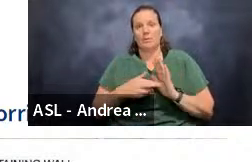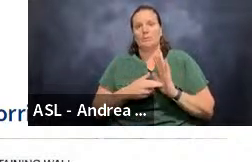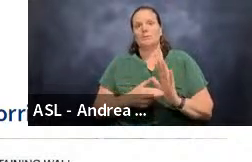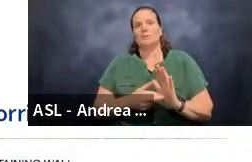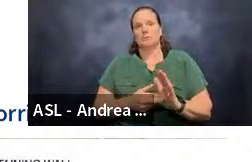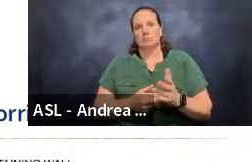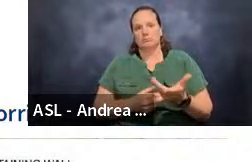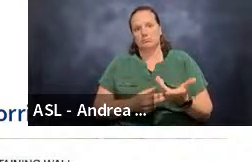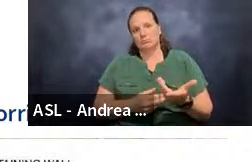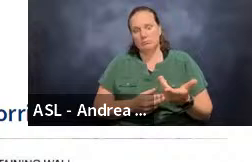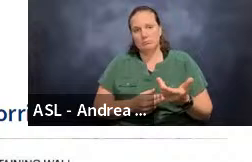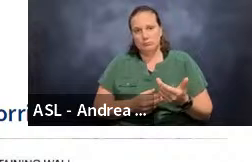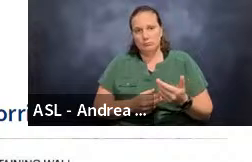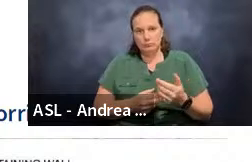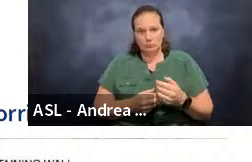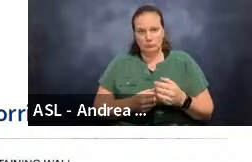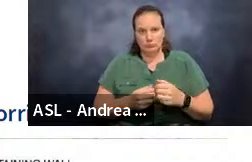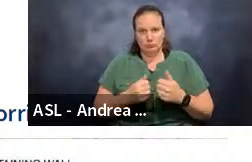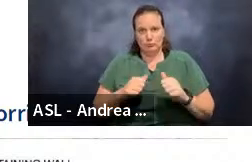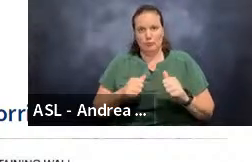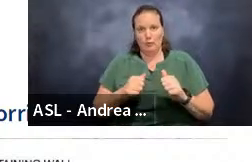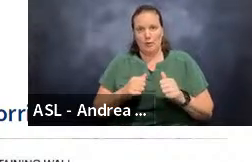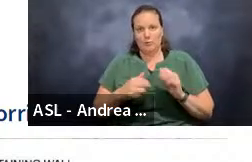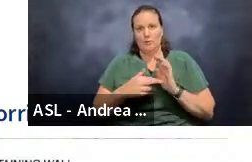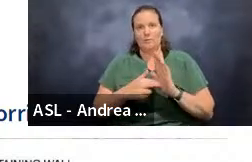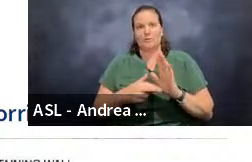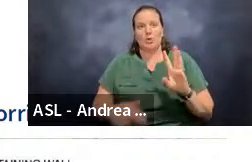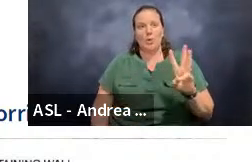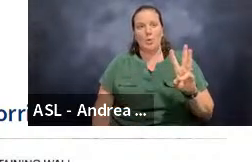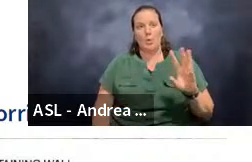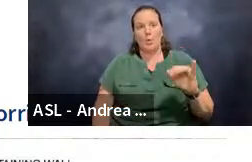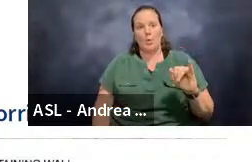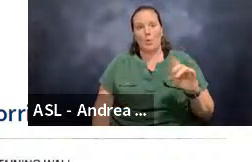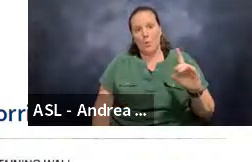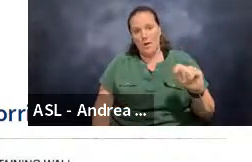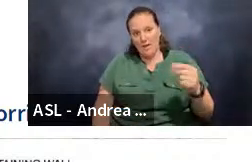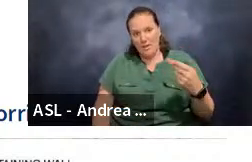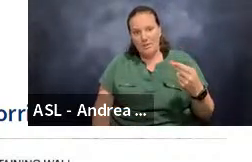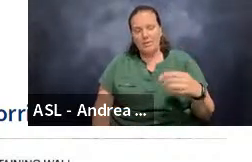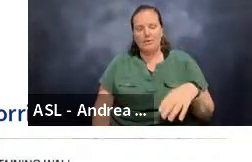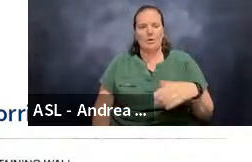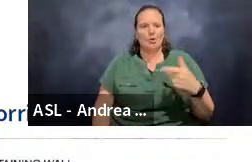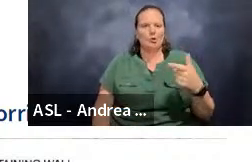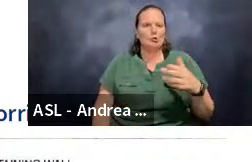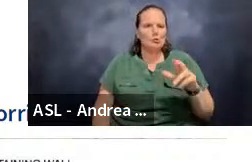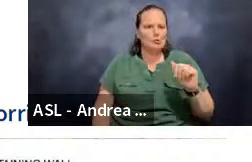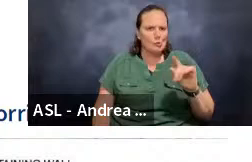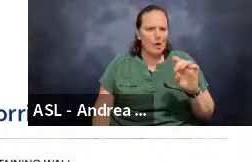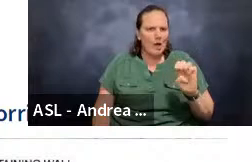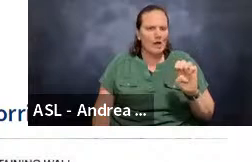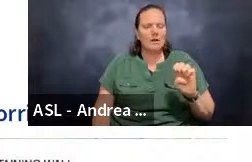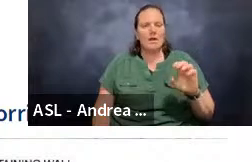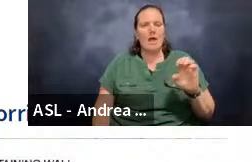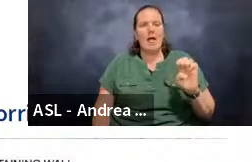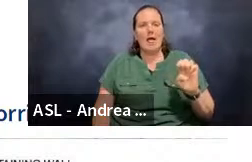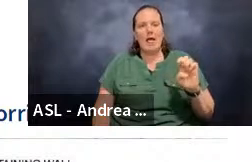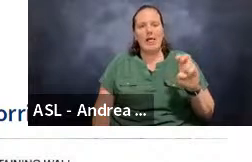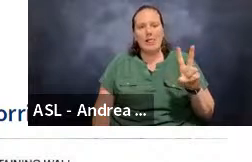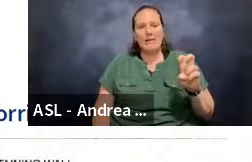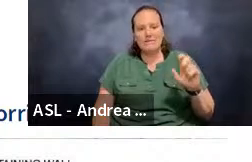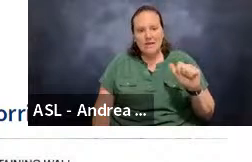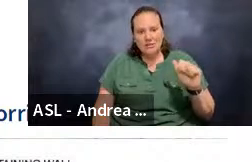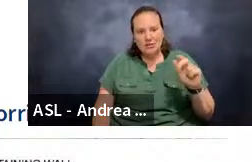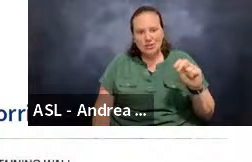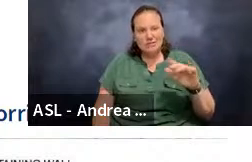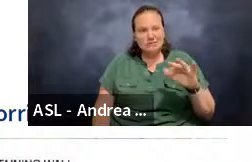trying to represent widths with these or grades or elevations or anything like that. A lot of that information will